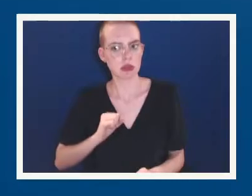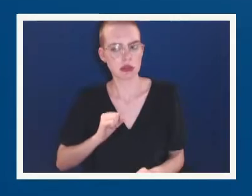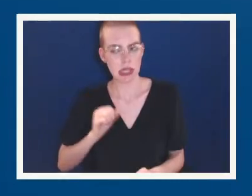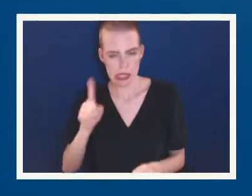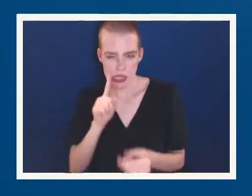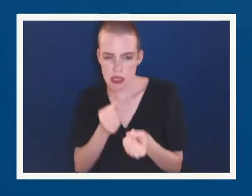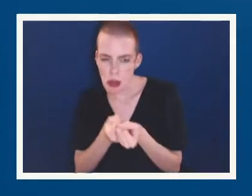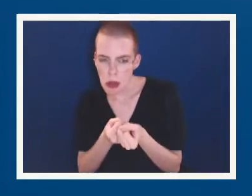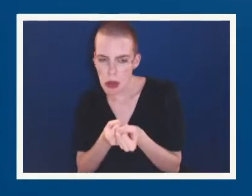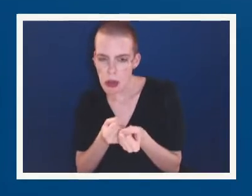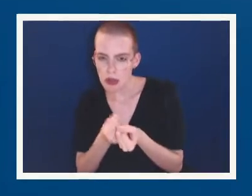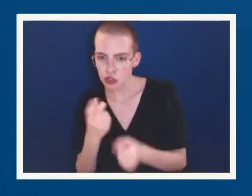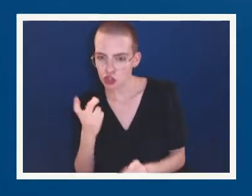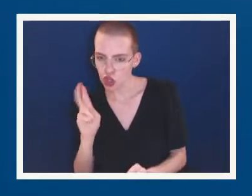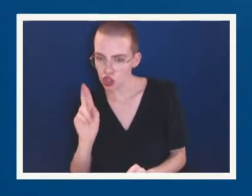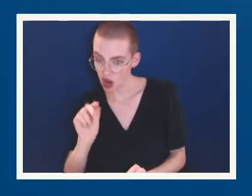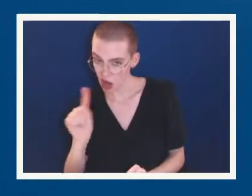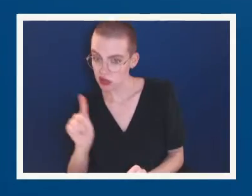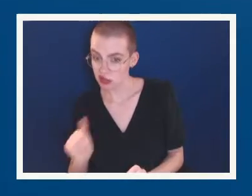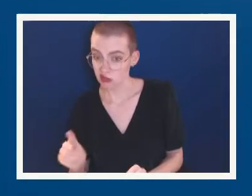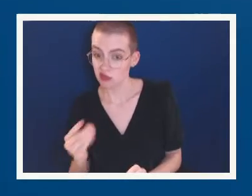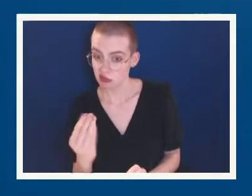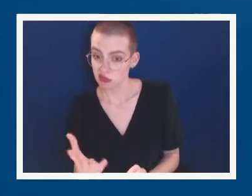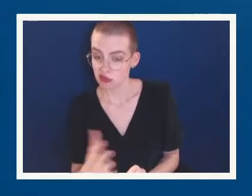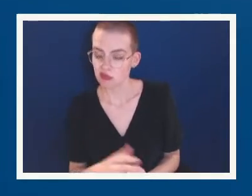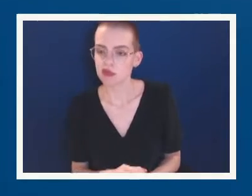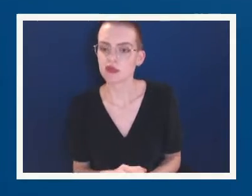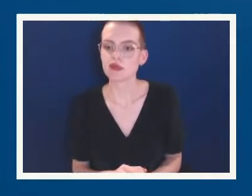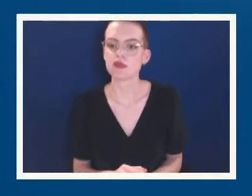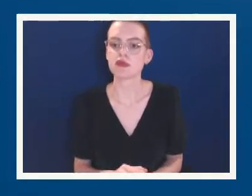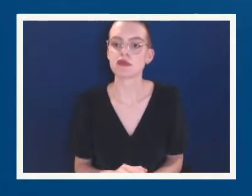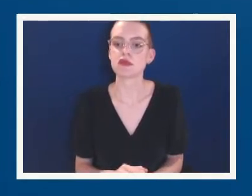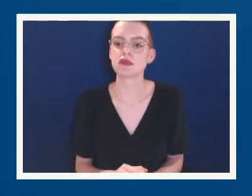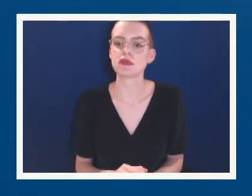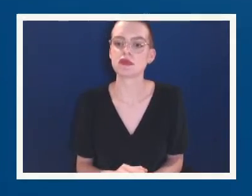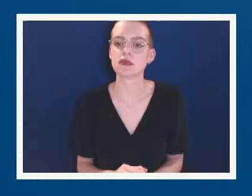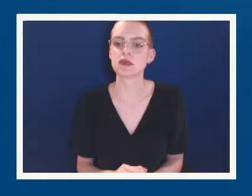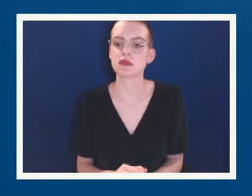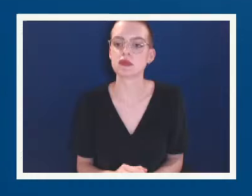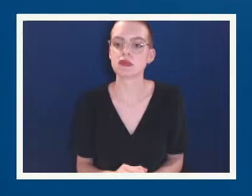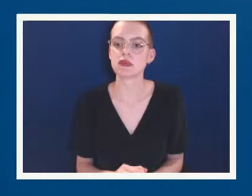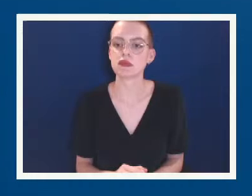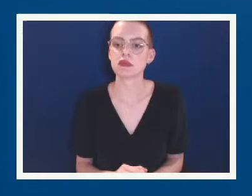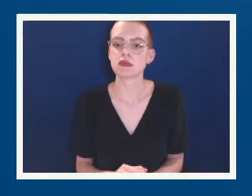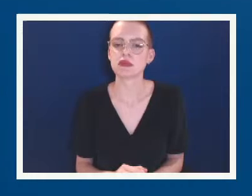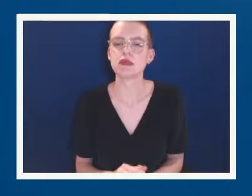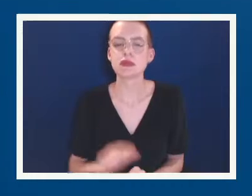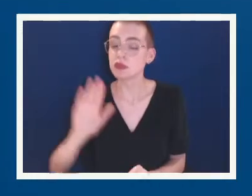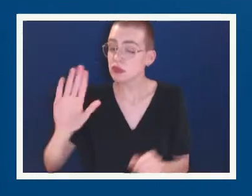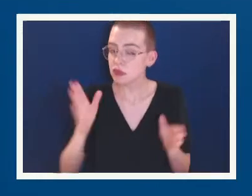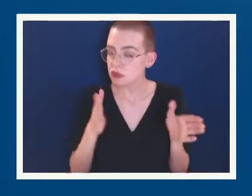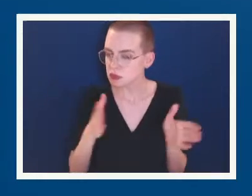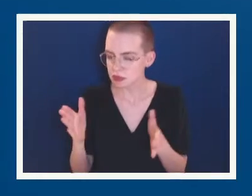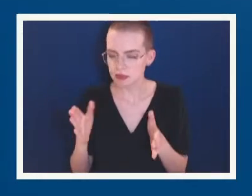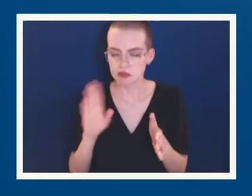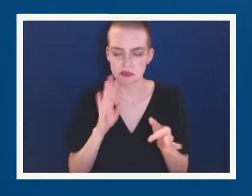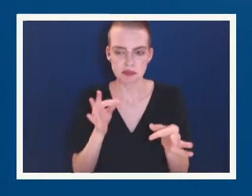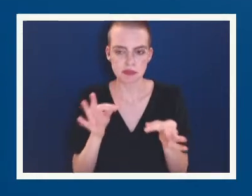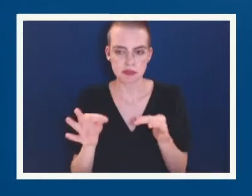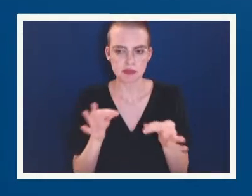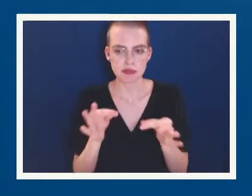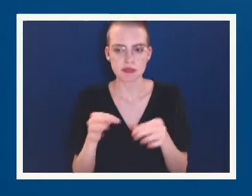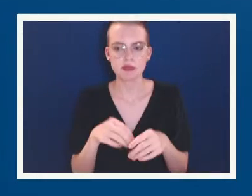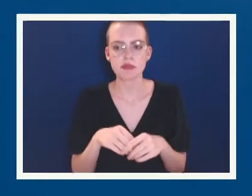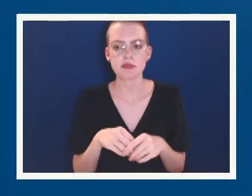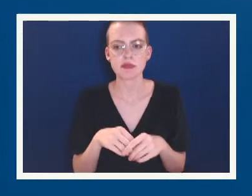Oz, okay? Well, let me show you. Read from, they listed in a